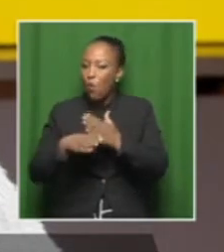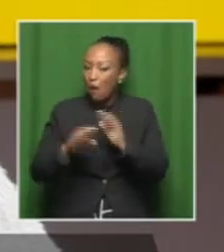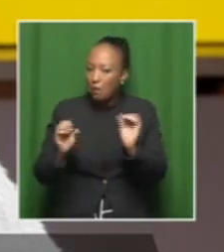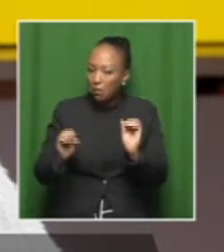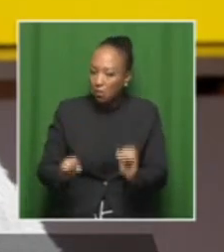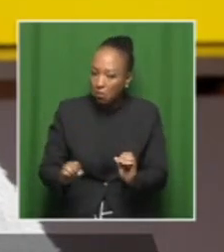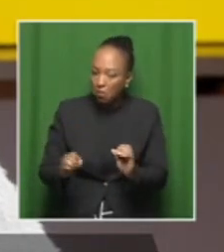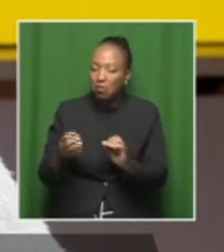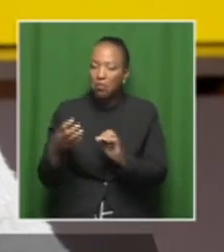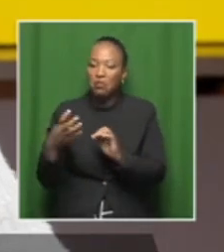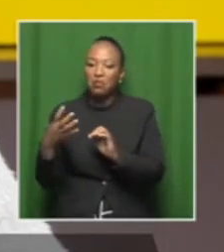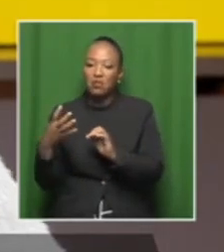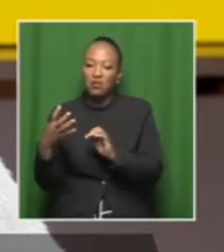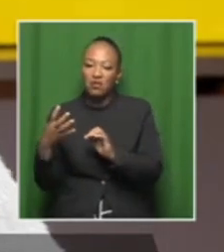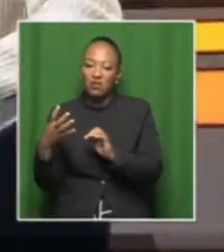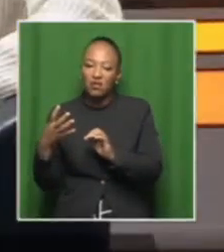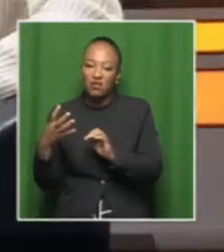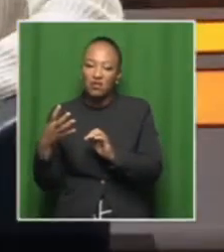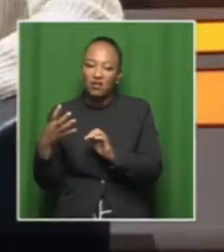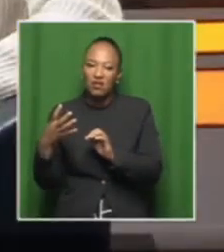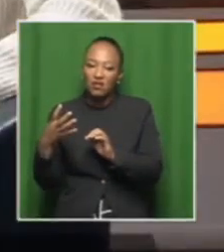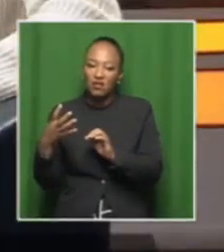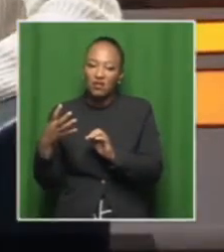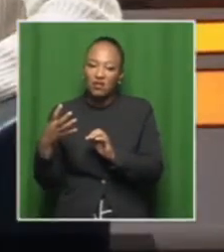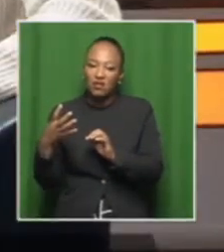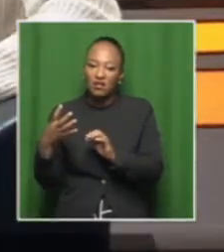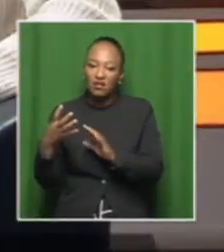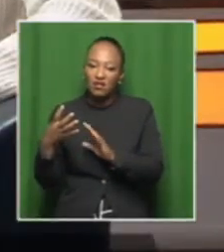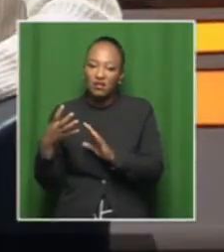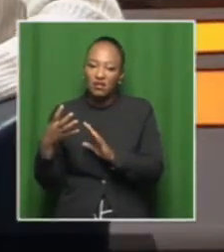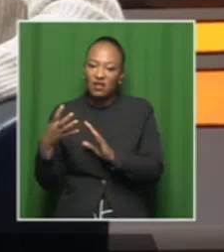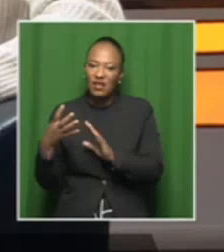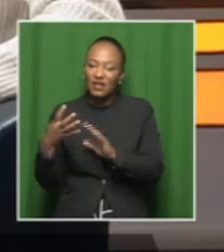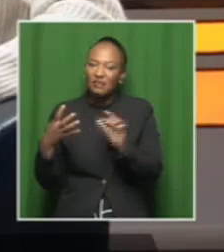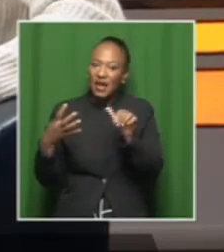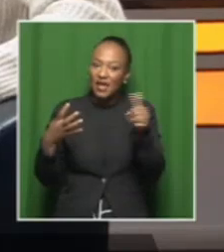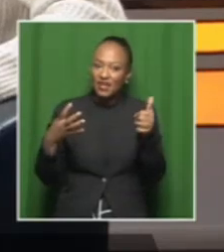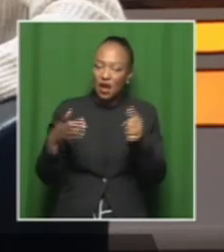unemployment. Erectile dysfunction. I, Chief, also you now.